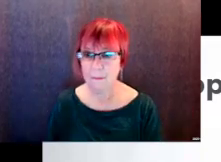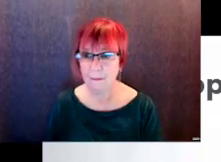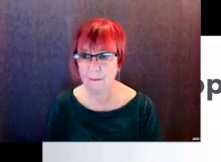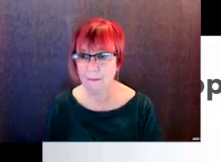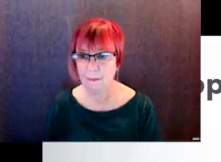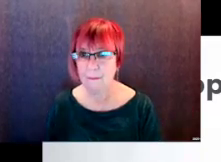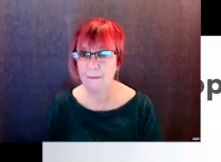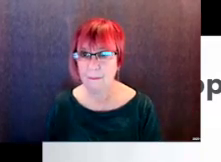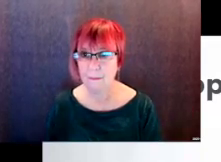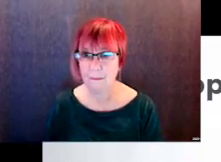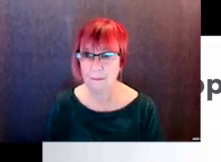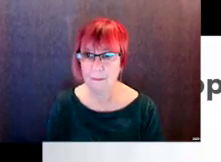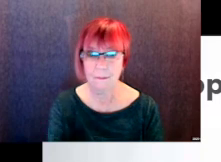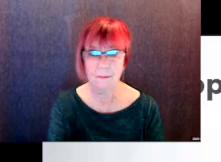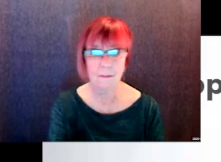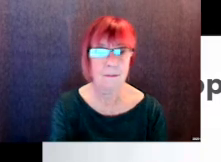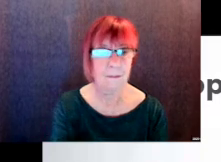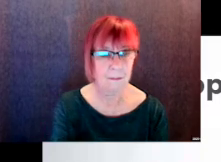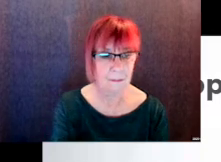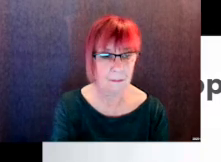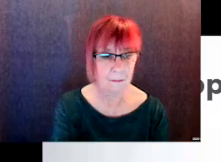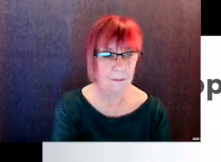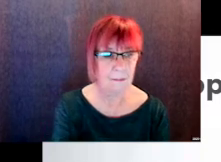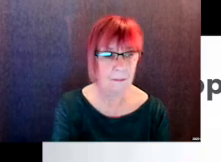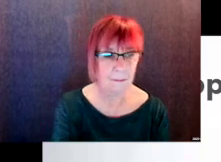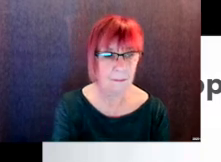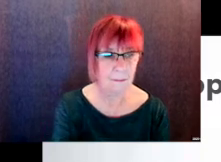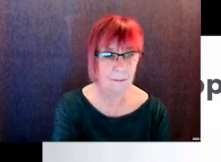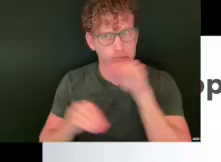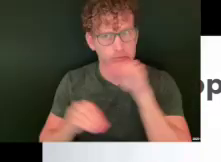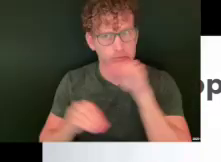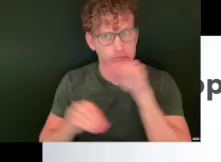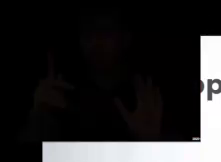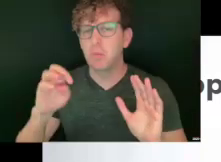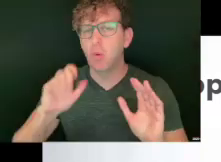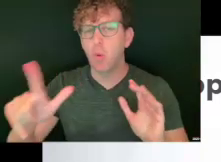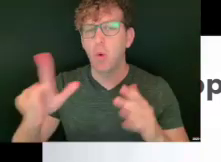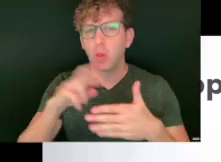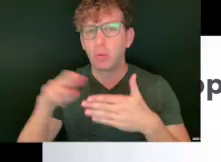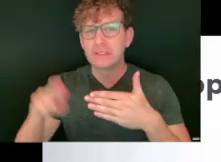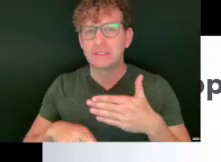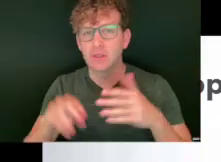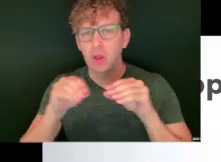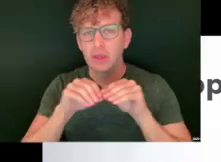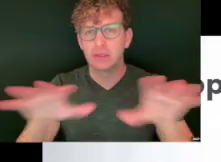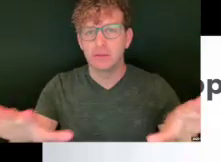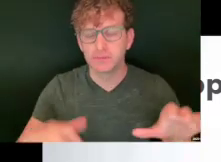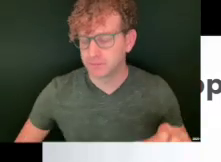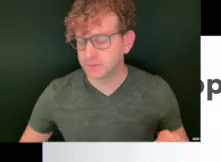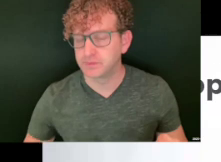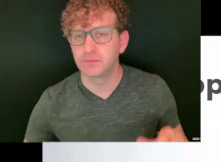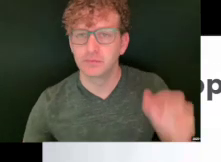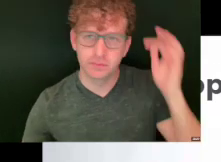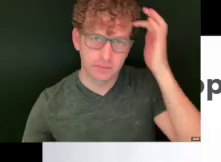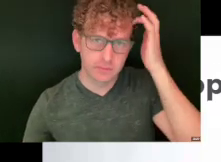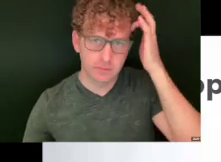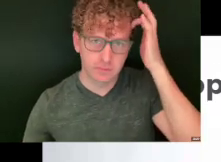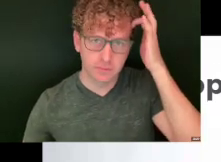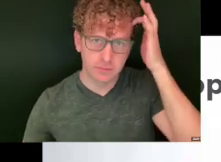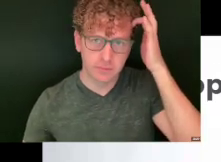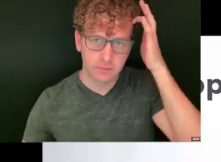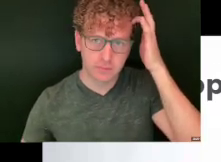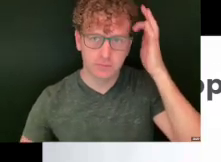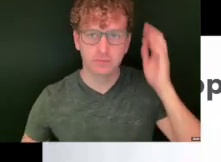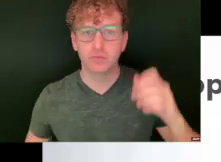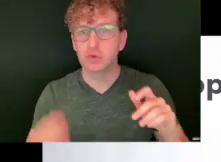you didn't feel like answering the question, but anything you'd like to share during our discussion time, feel free to raise your hand or email